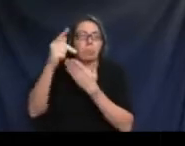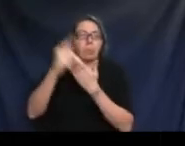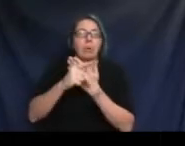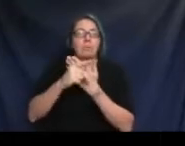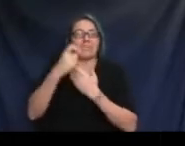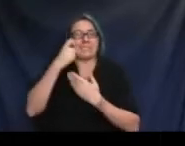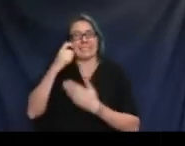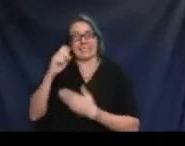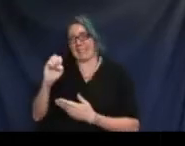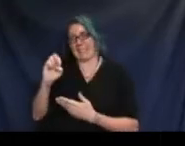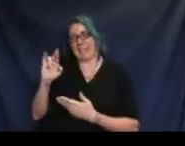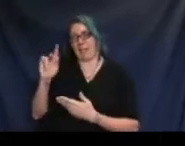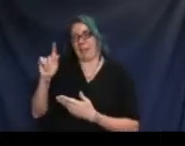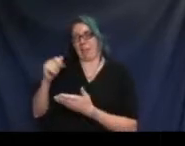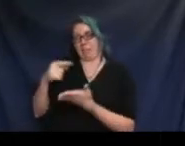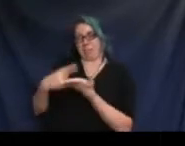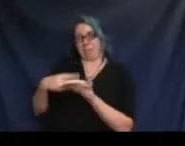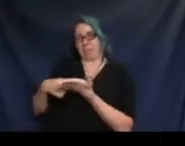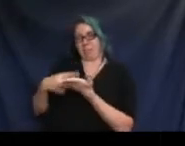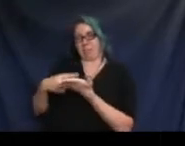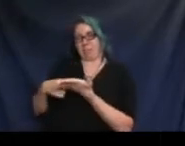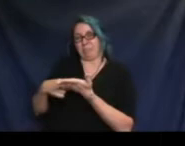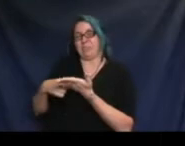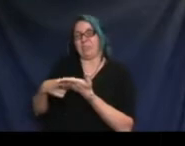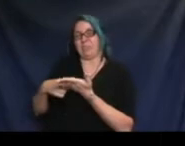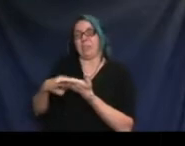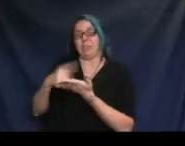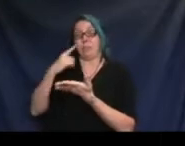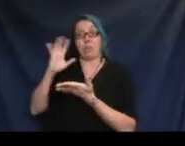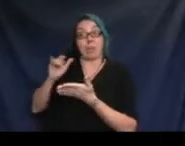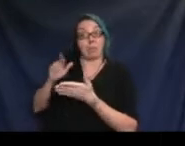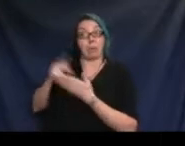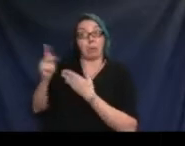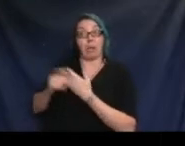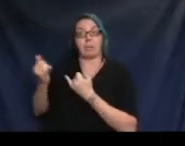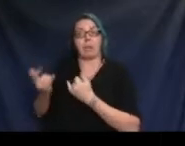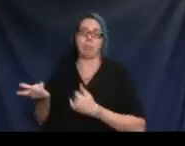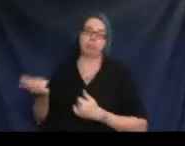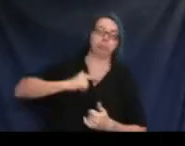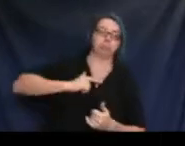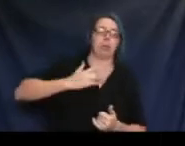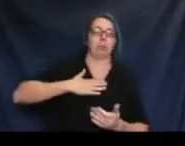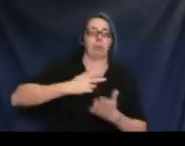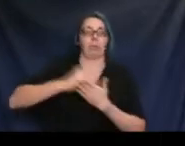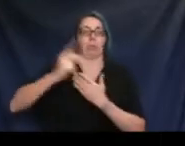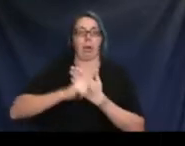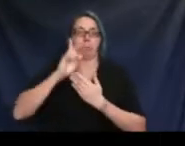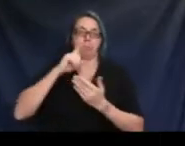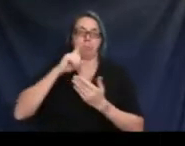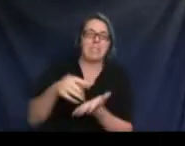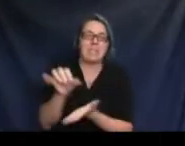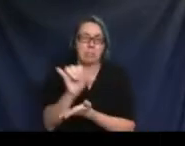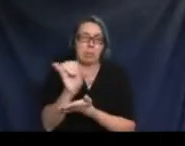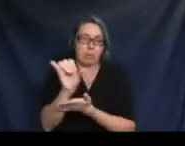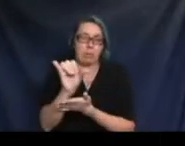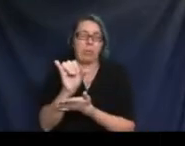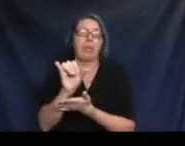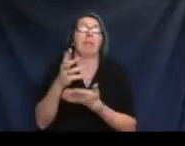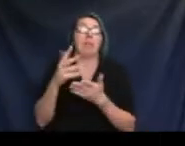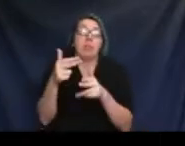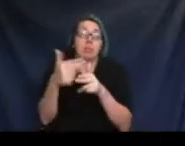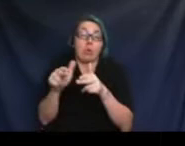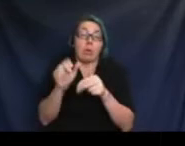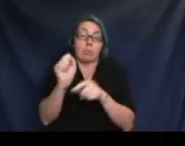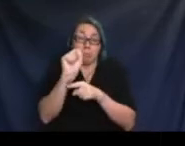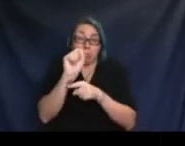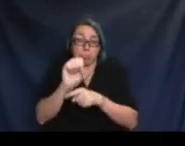on her slide, and then open it up to question and answers, because I think there are going to be quite a